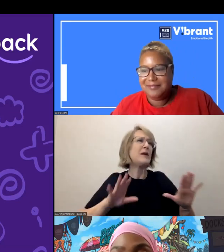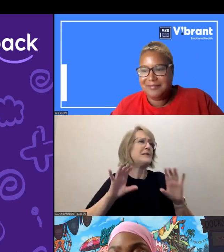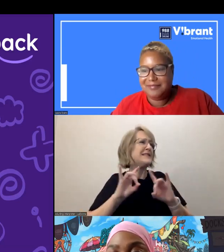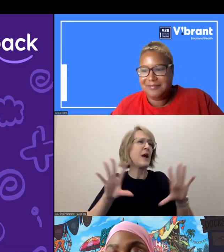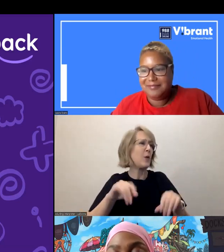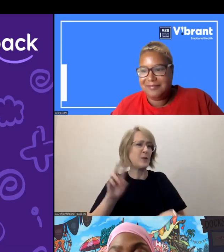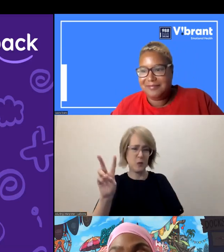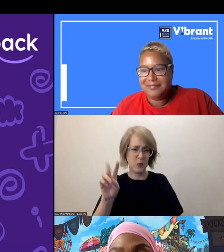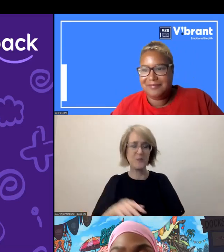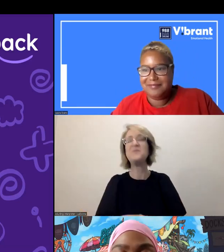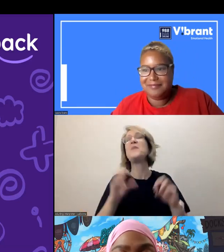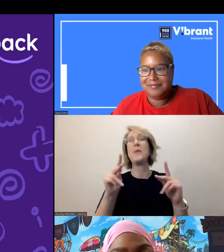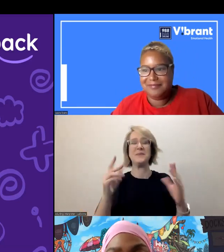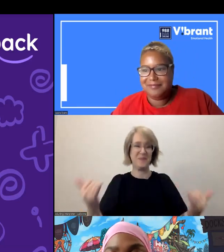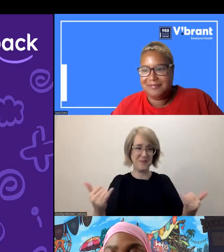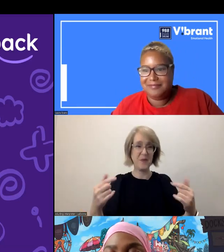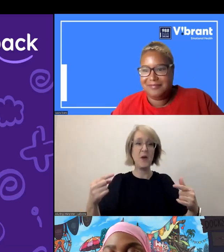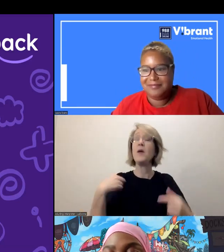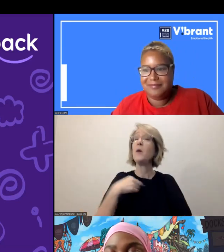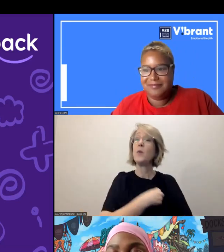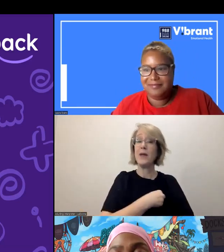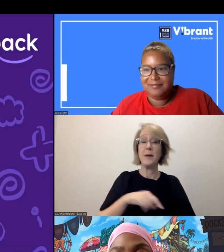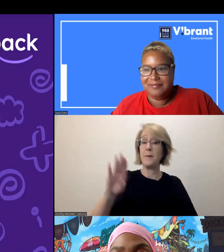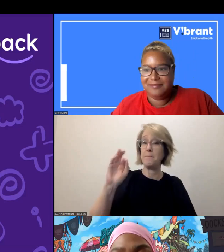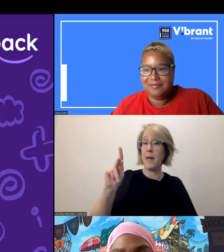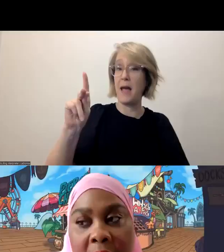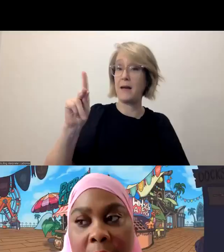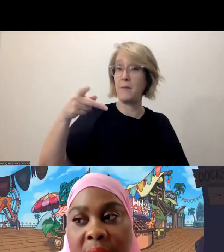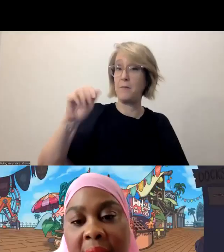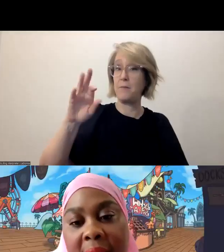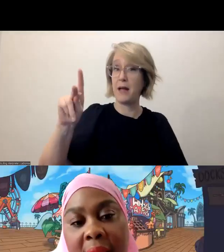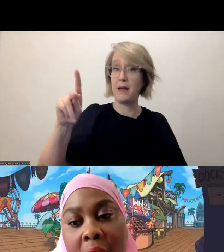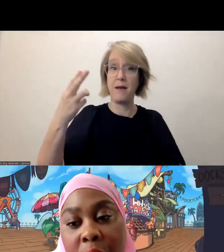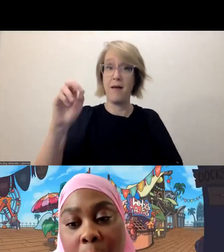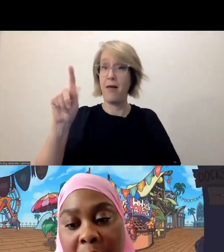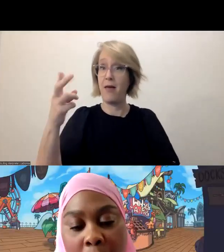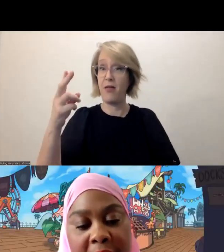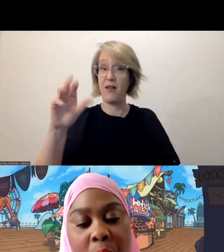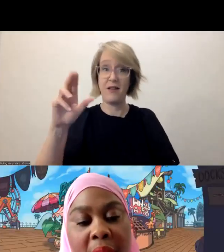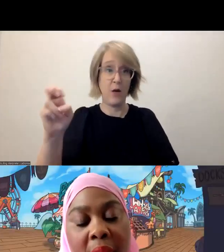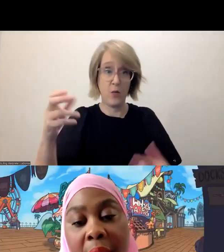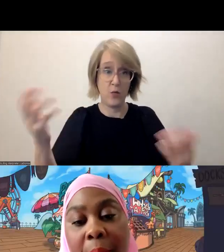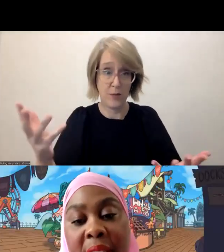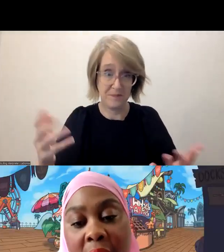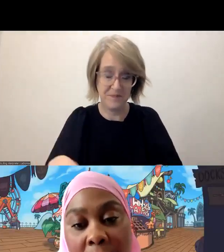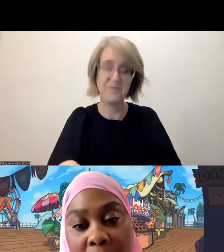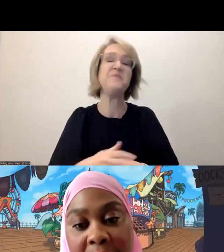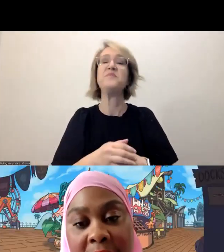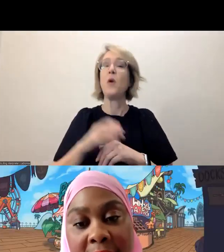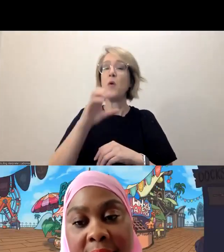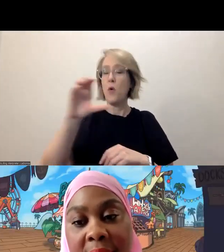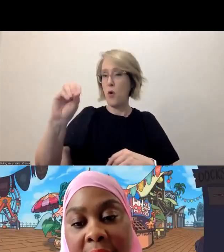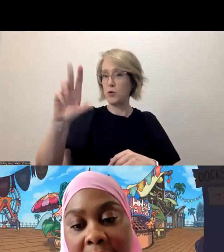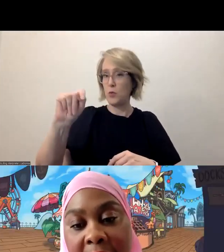Backpack. We're a pediatric mental health company. And my personal story was that in October of 2020, my son,